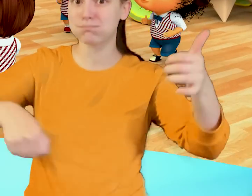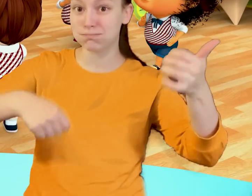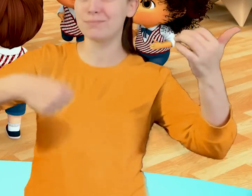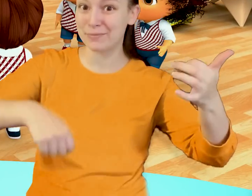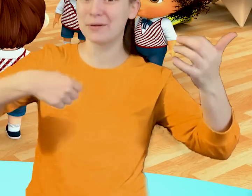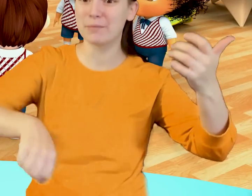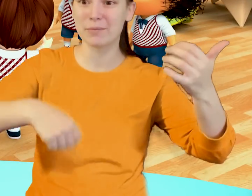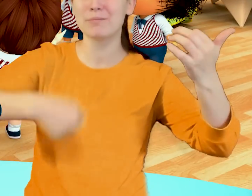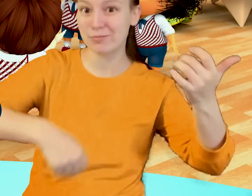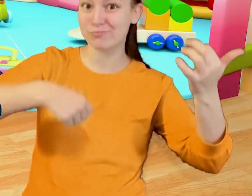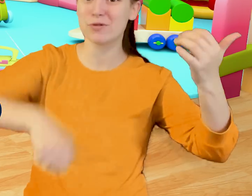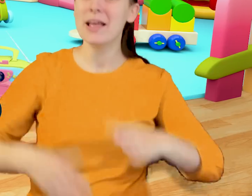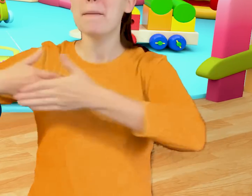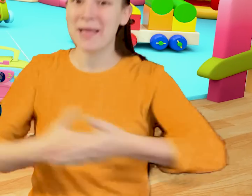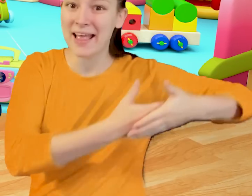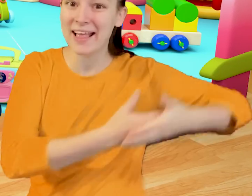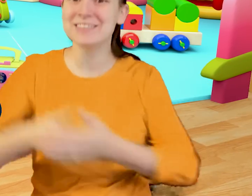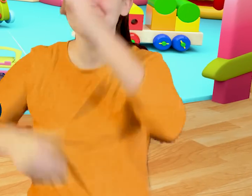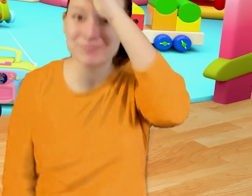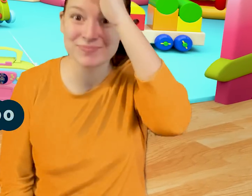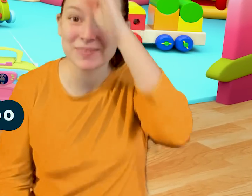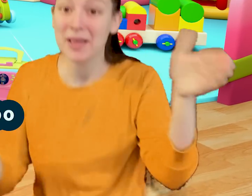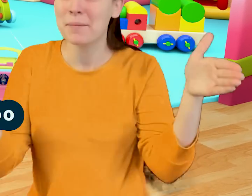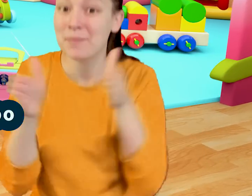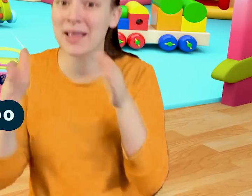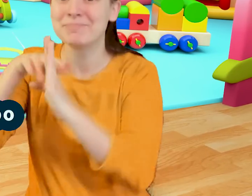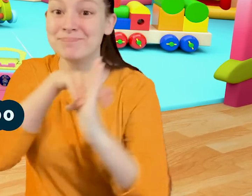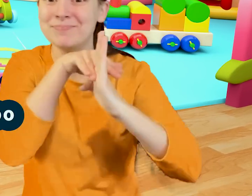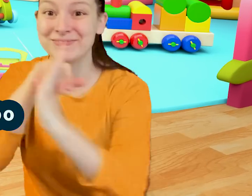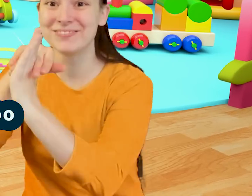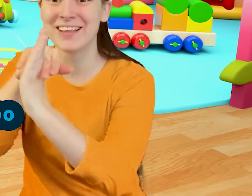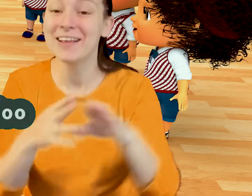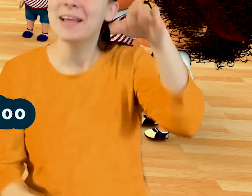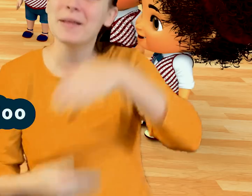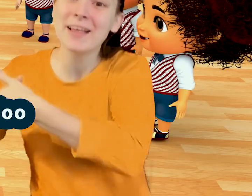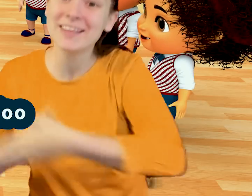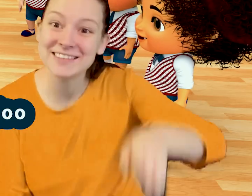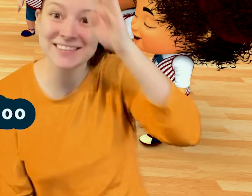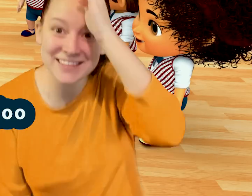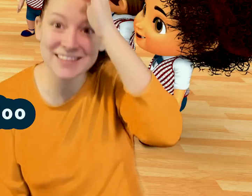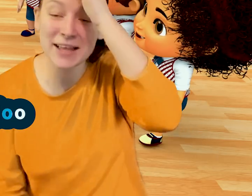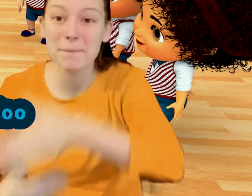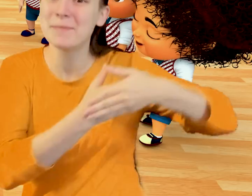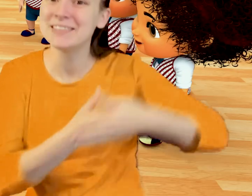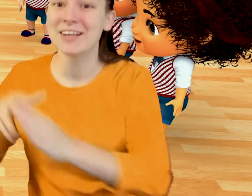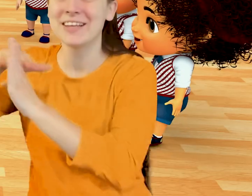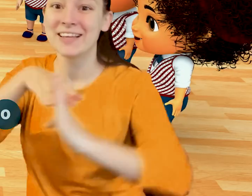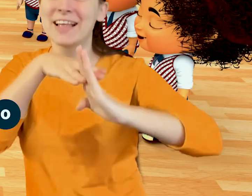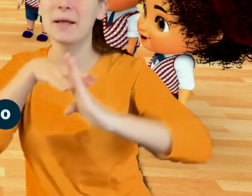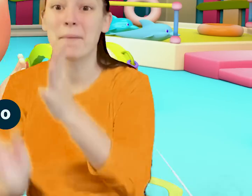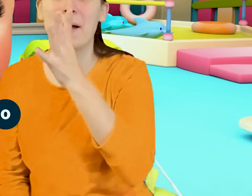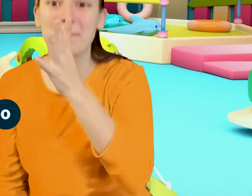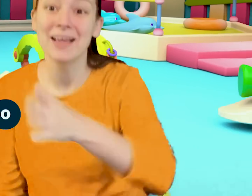shark baby shark do doo doo doo doo doo baby shark doo doo doo doo doo doo baby shark doo doo doo do doo doo baby